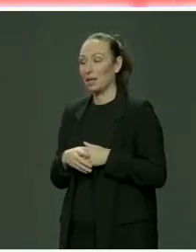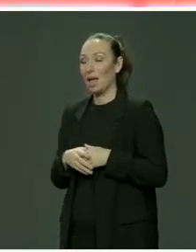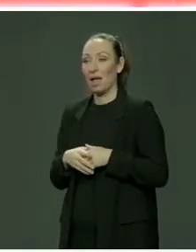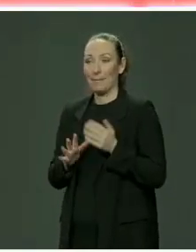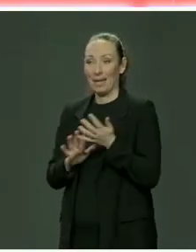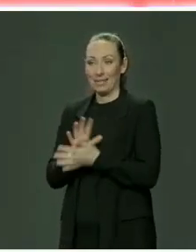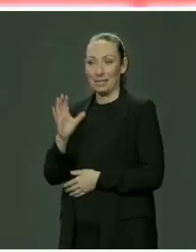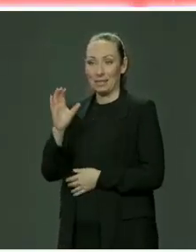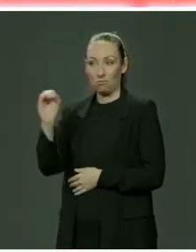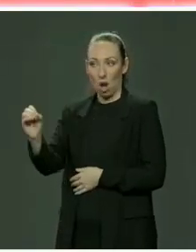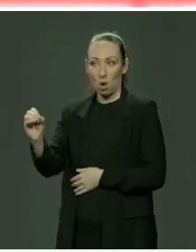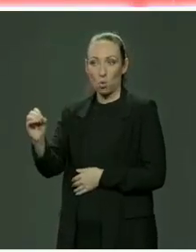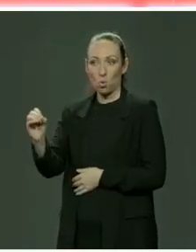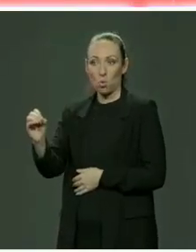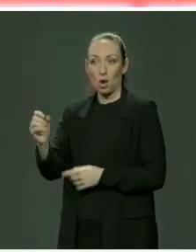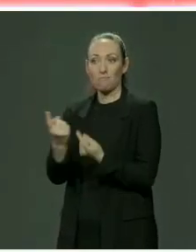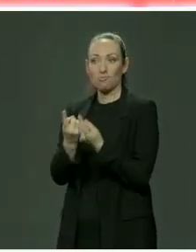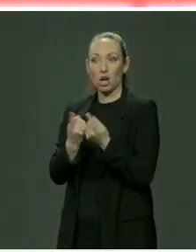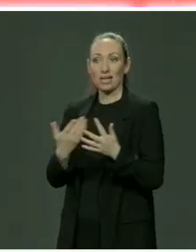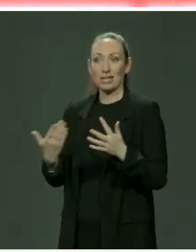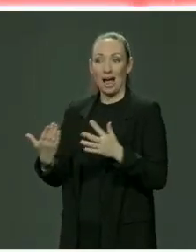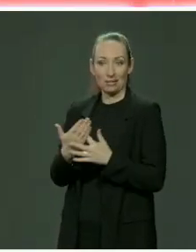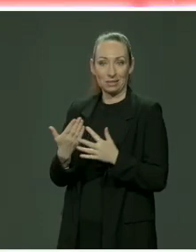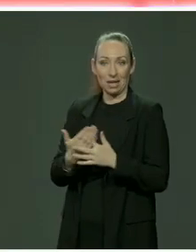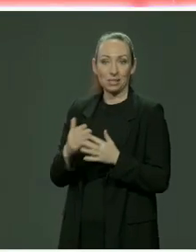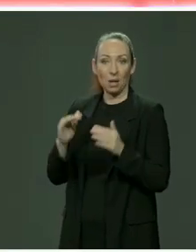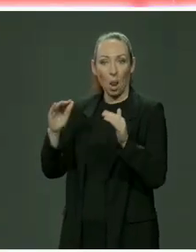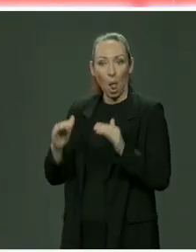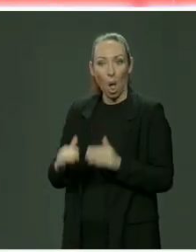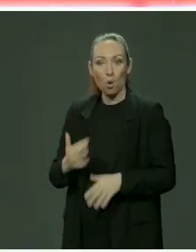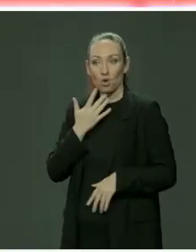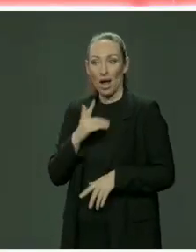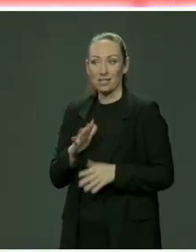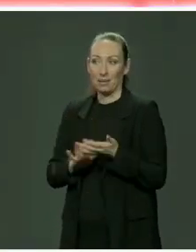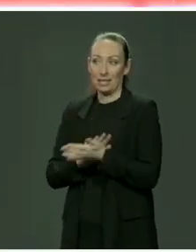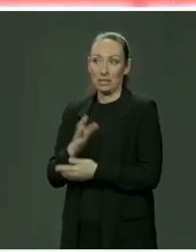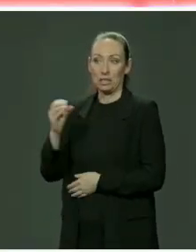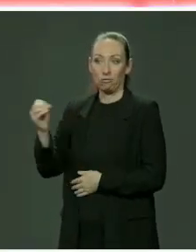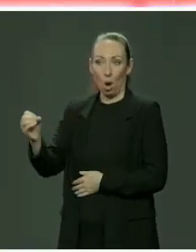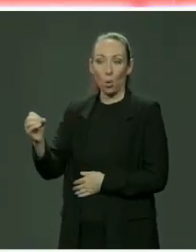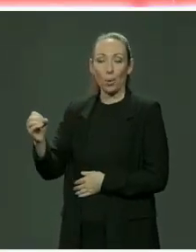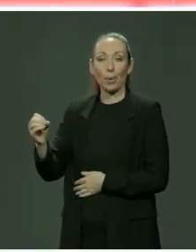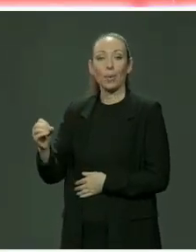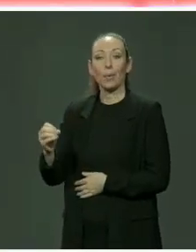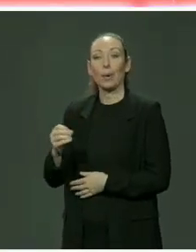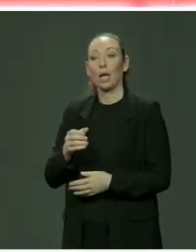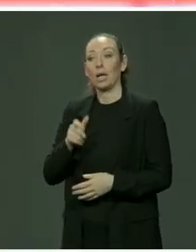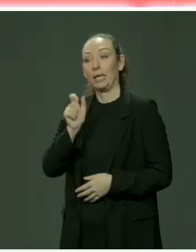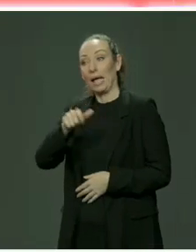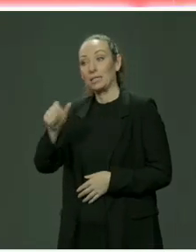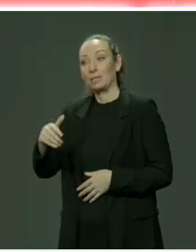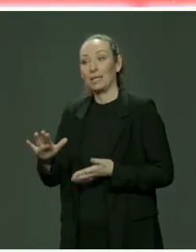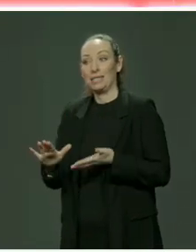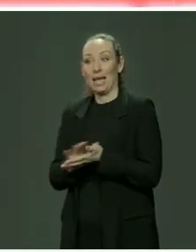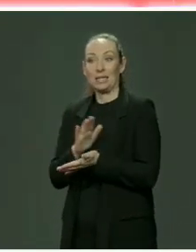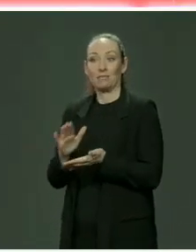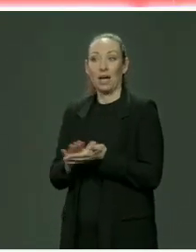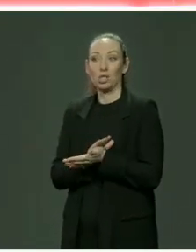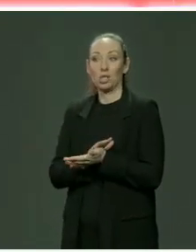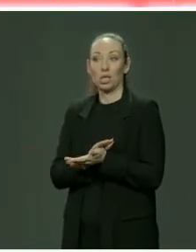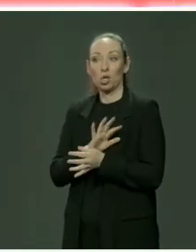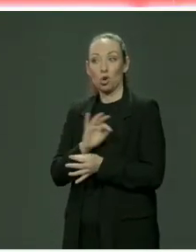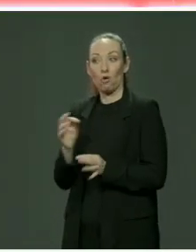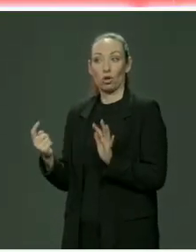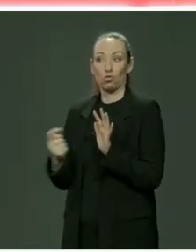0, product access, low price at a 0, customer satisfaction not recording anything